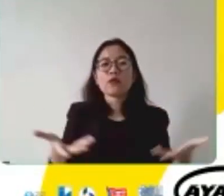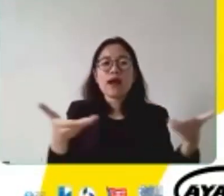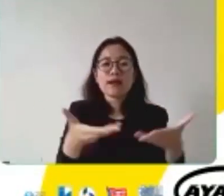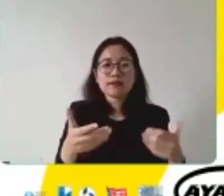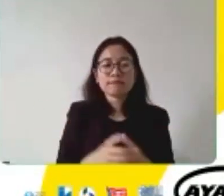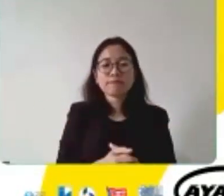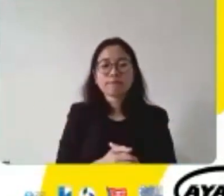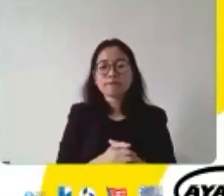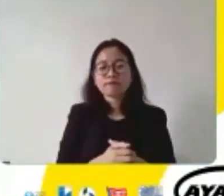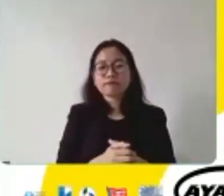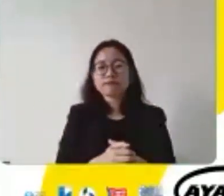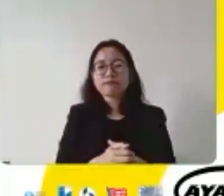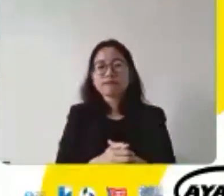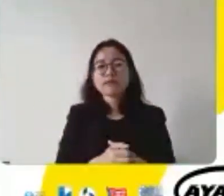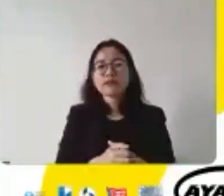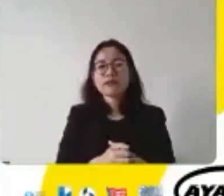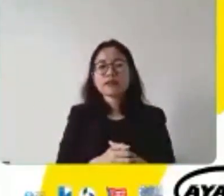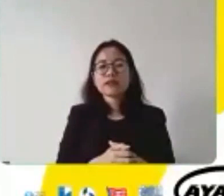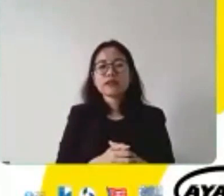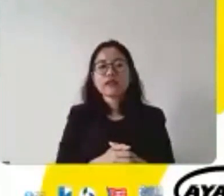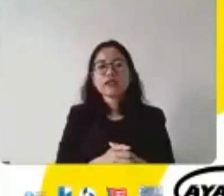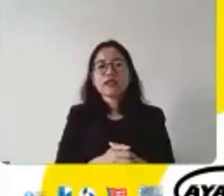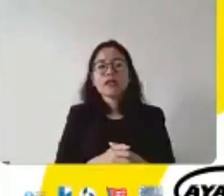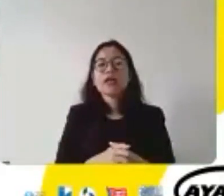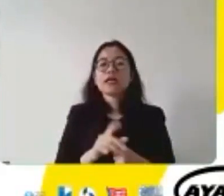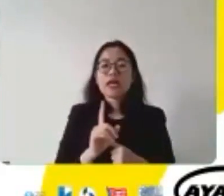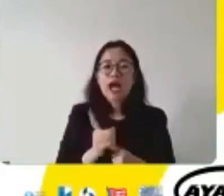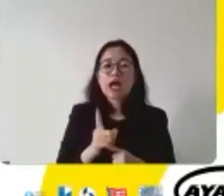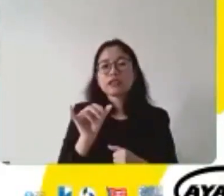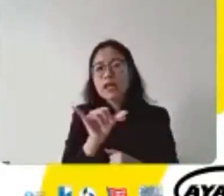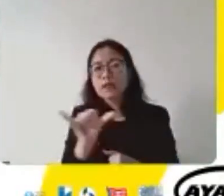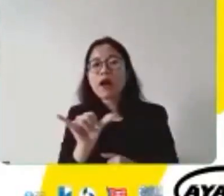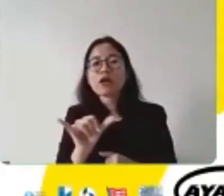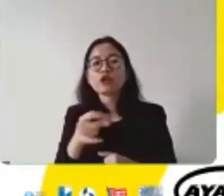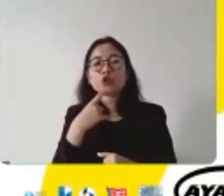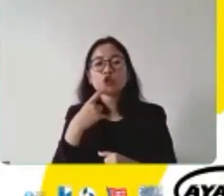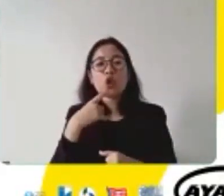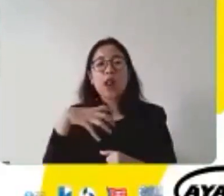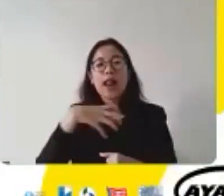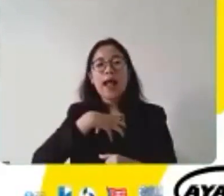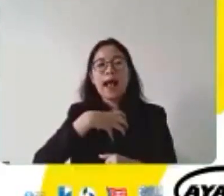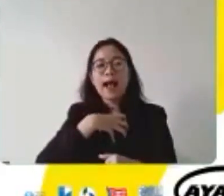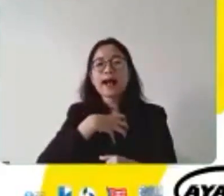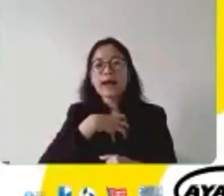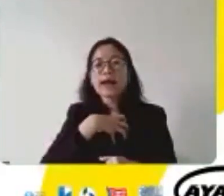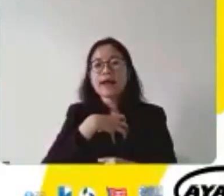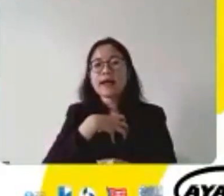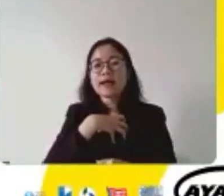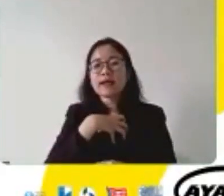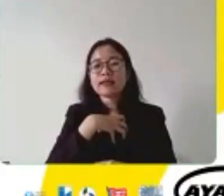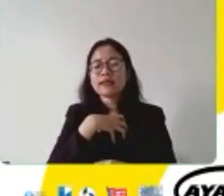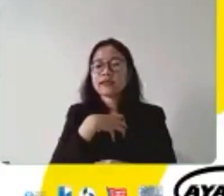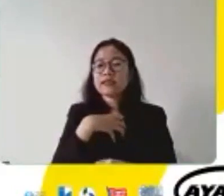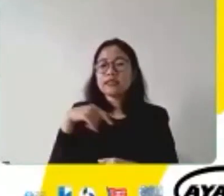for air quality that's quite straightforward, because what it really involves is really focusing on reducing the emissions of the most